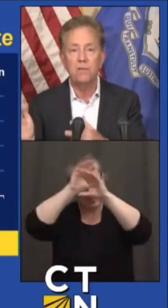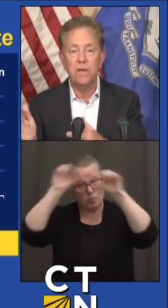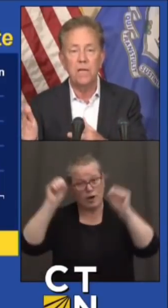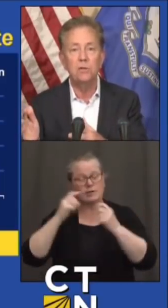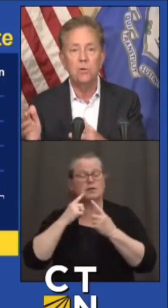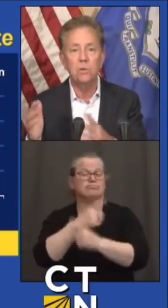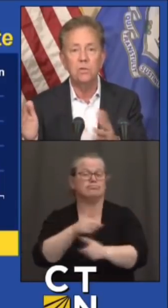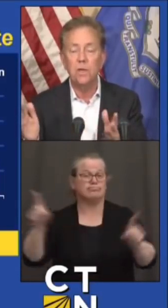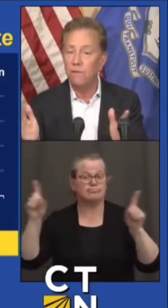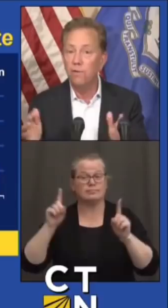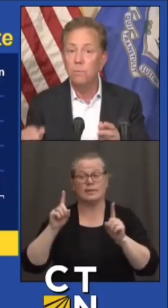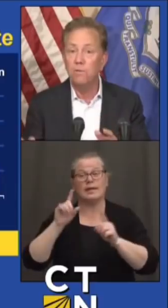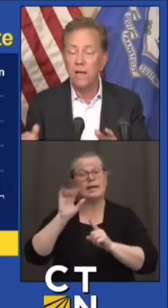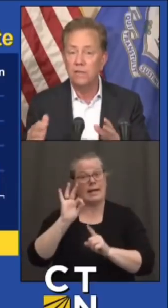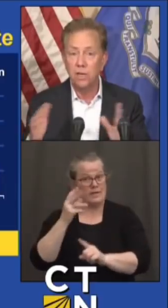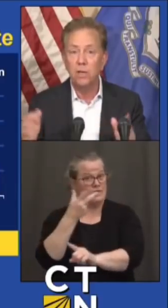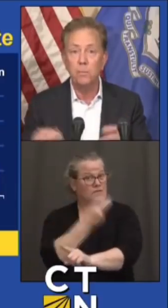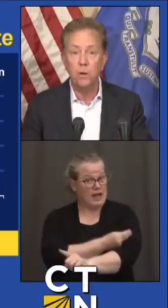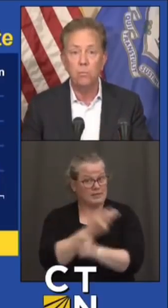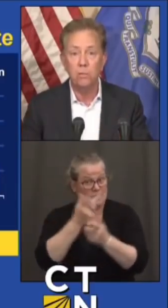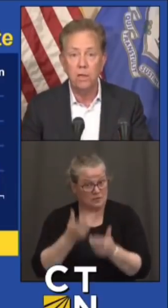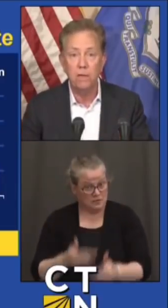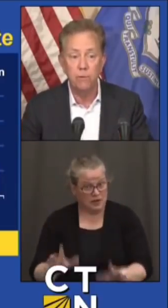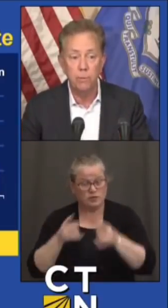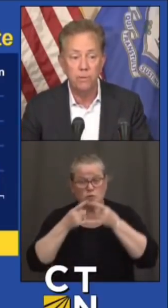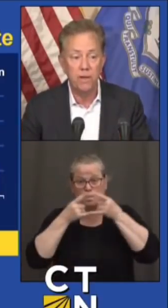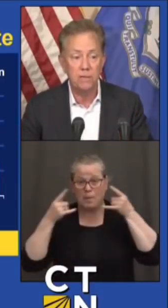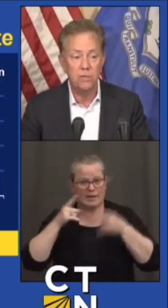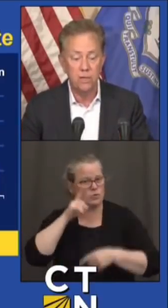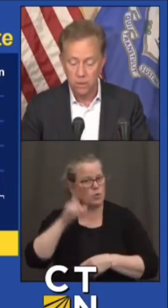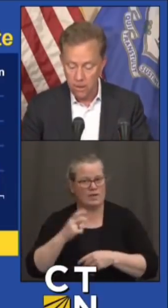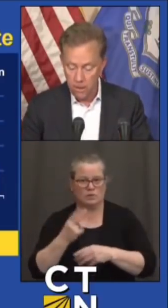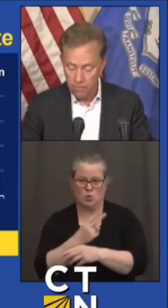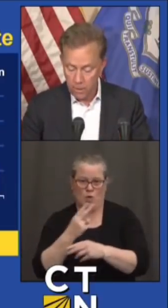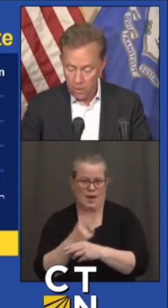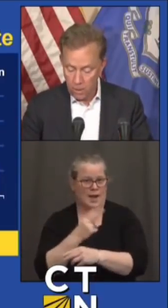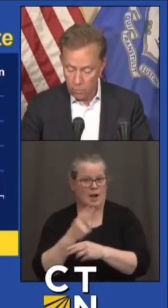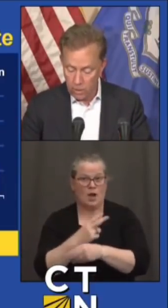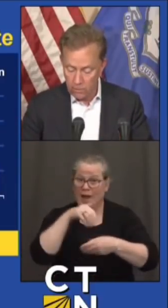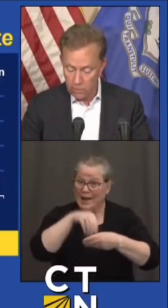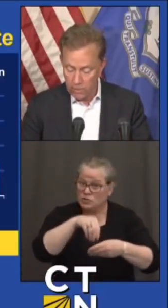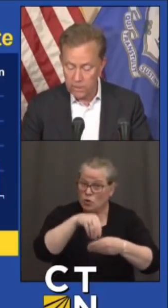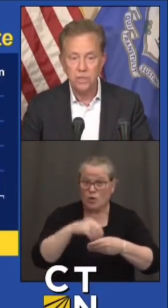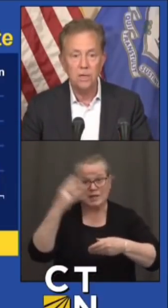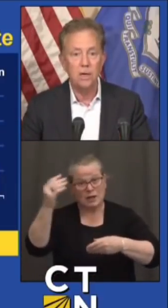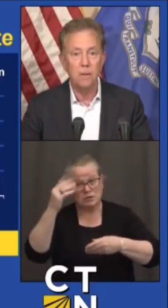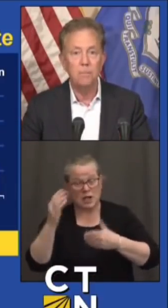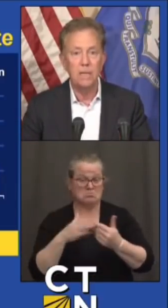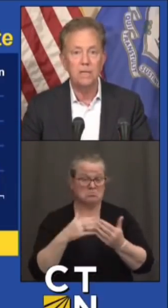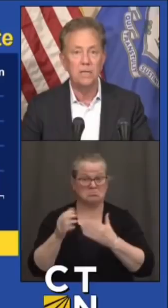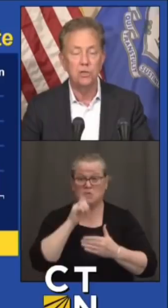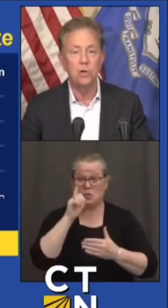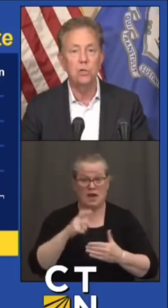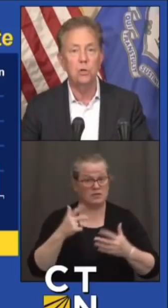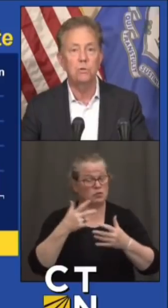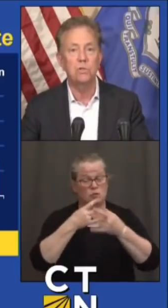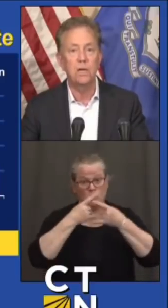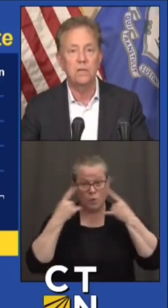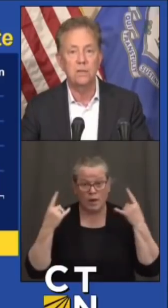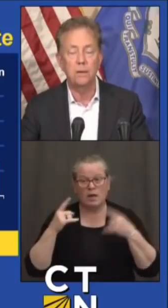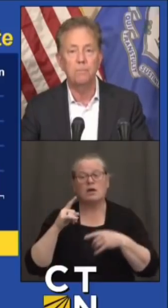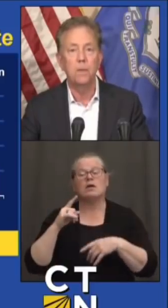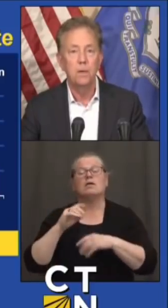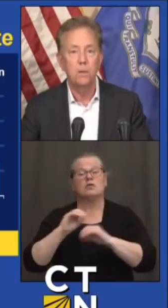mask, even indoors, if you've been vaccinated, but only if you've been vaccinated. Whatever the reason, it's good